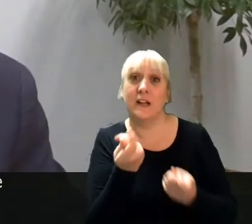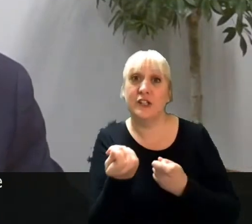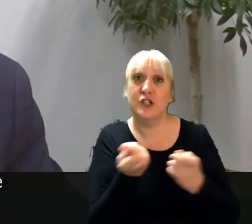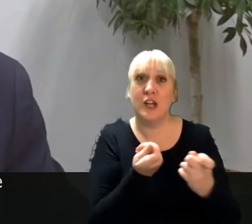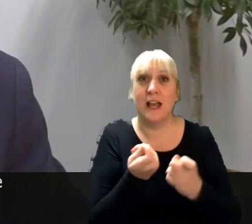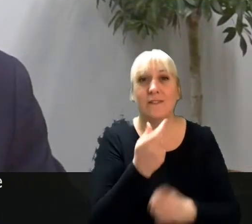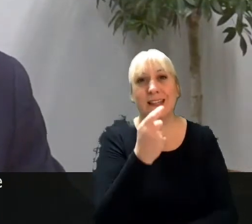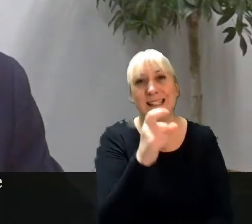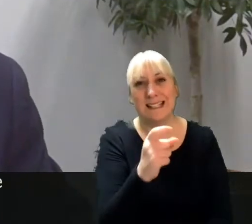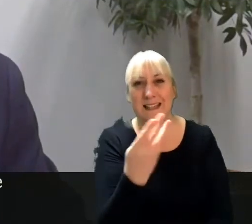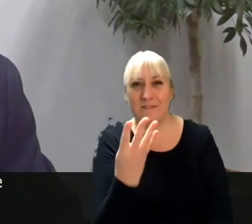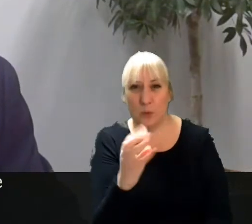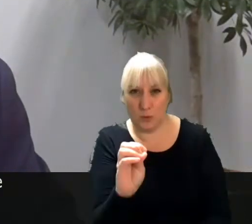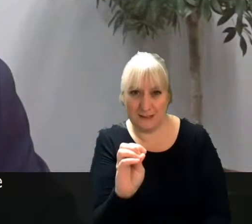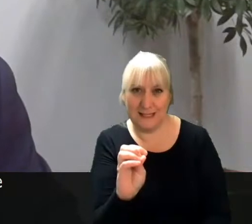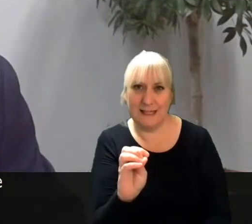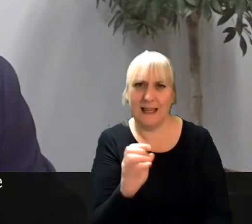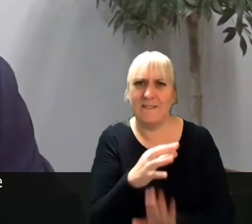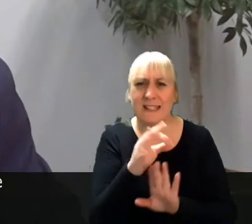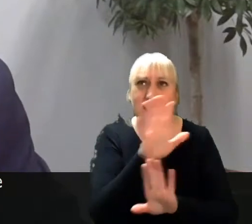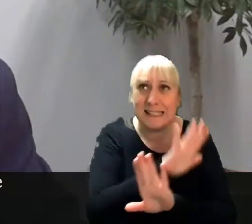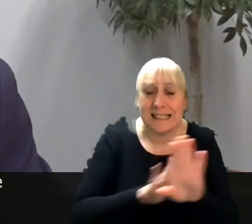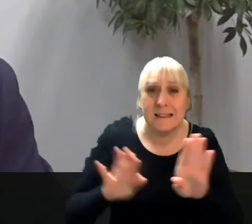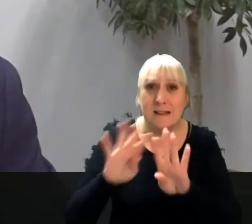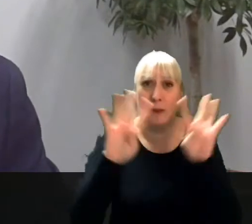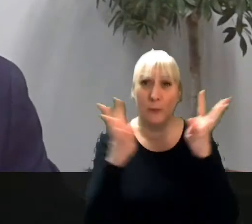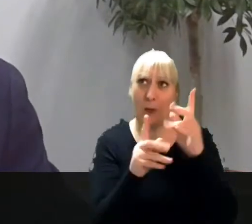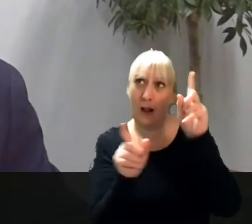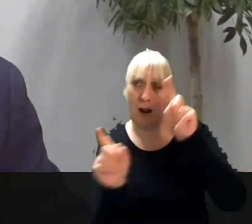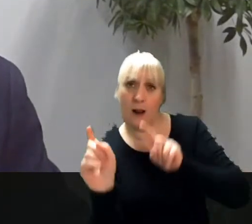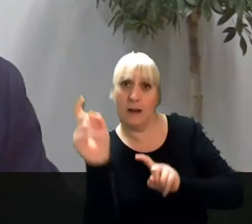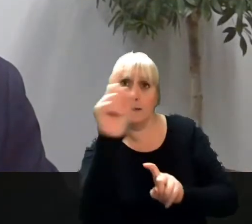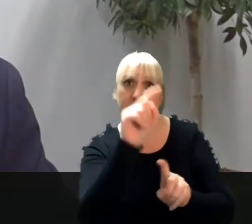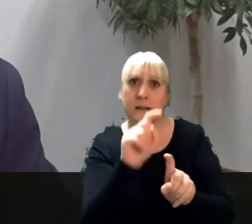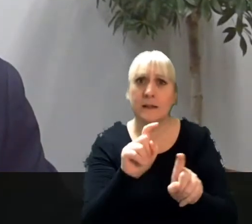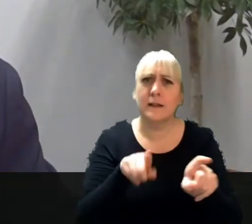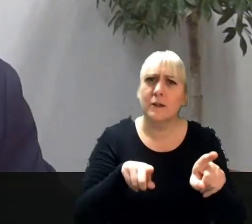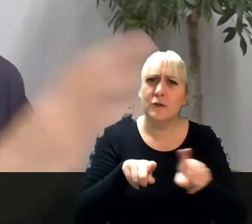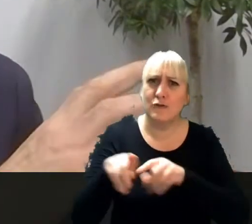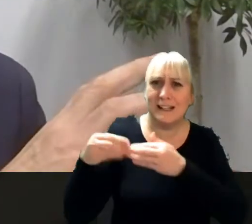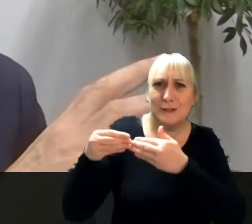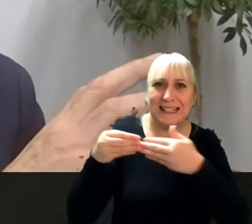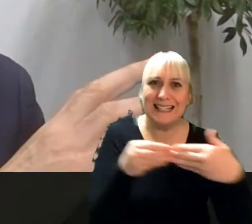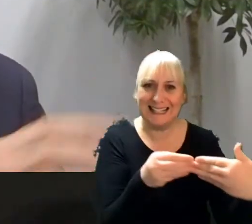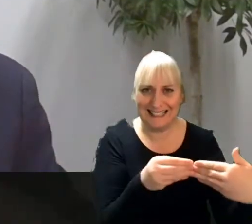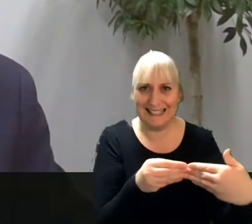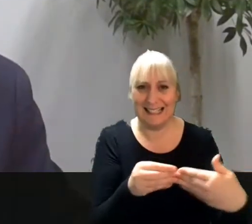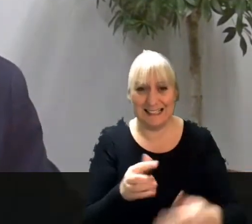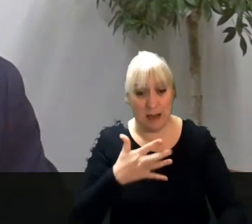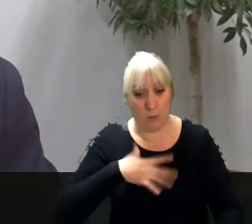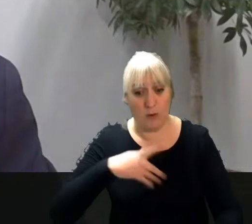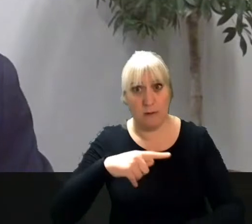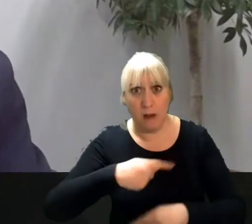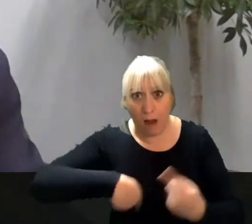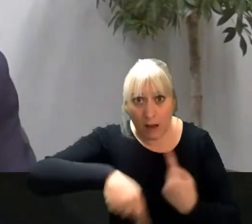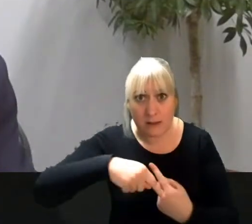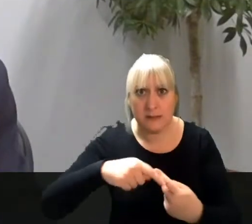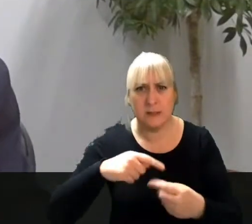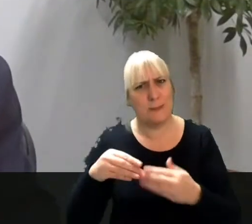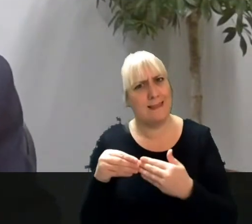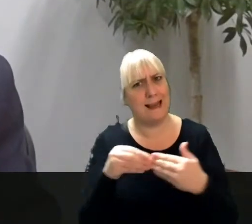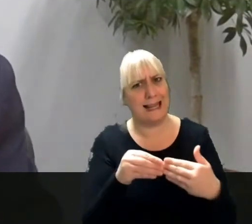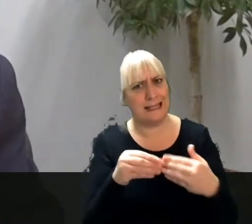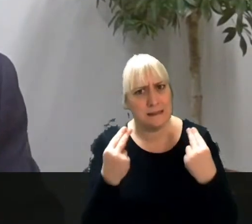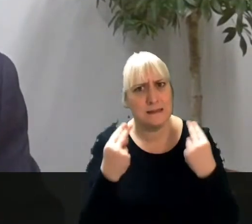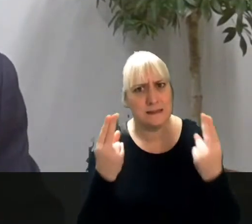around the world that take this issue really seriously, because I want us to be leaders rather than somebody at the back of the queue.